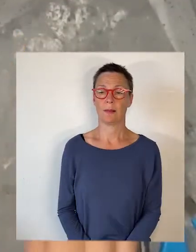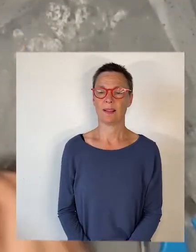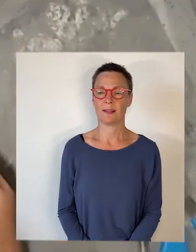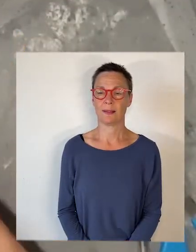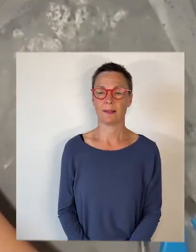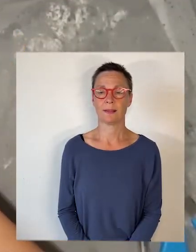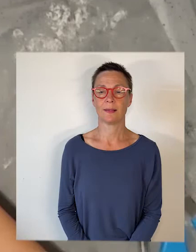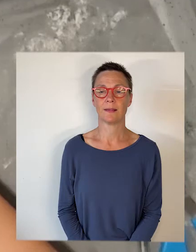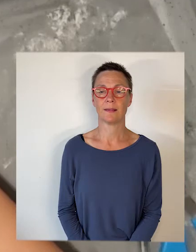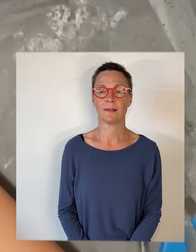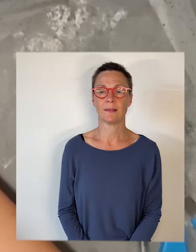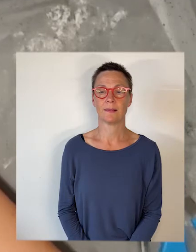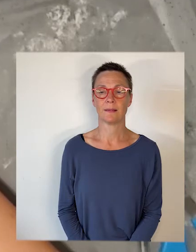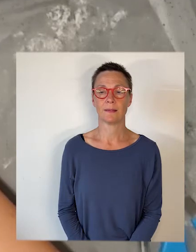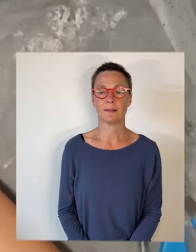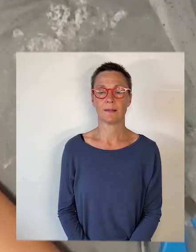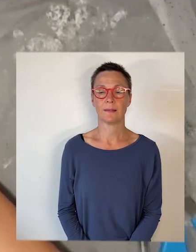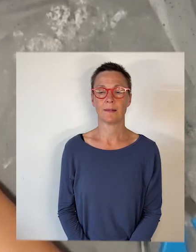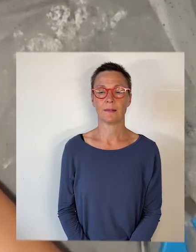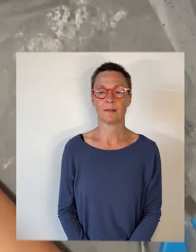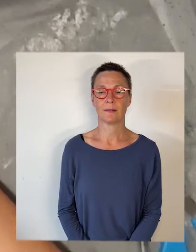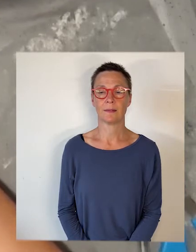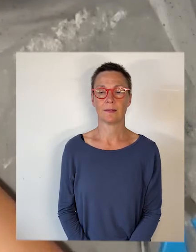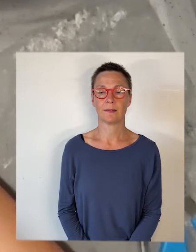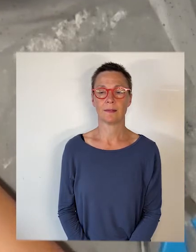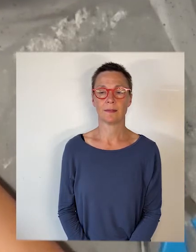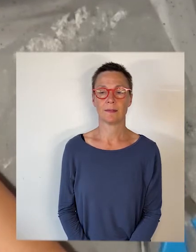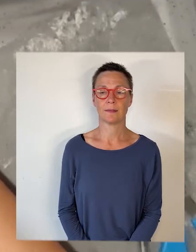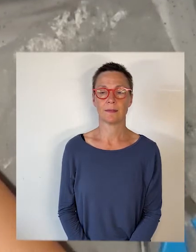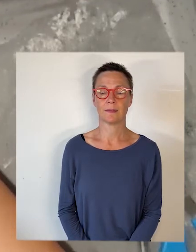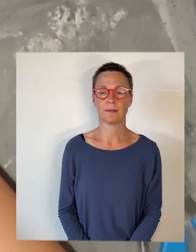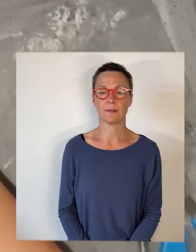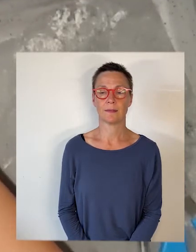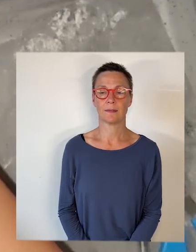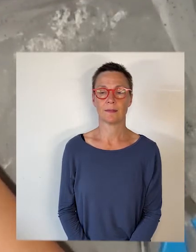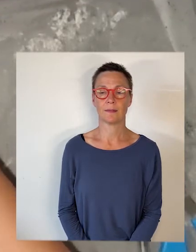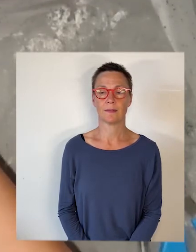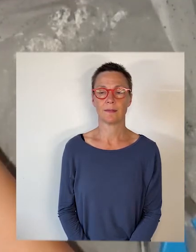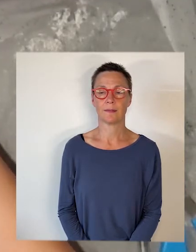Push the paper fastener through the end of the whale,